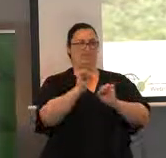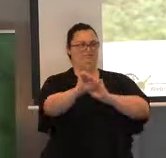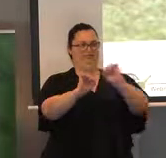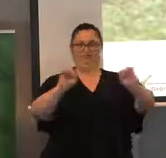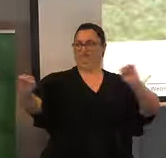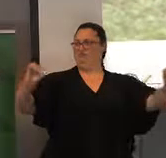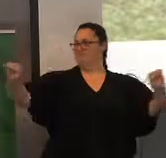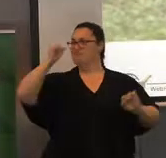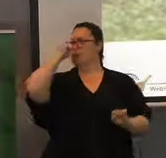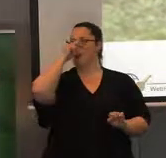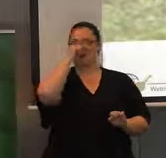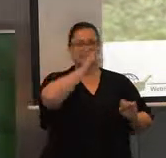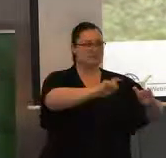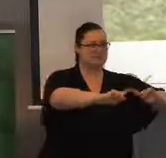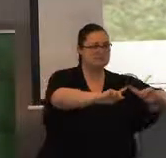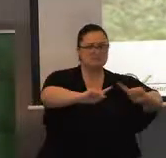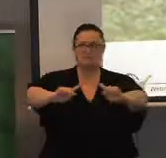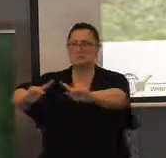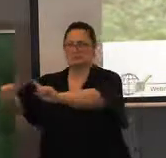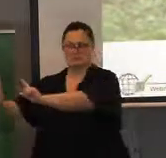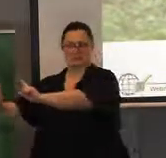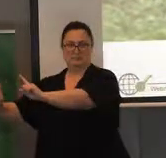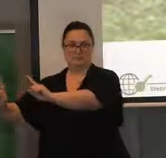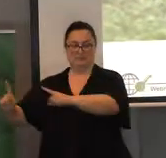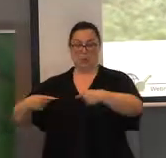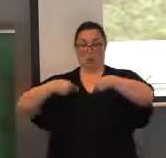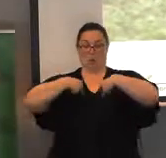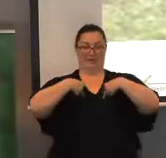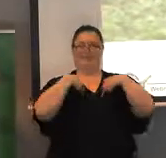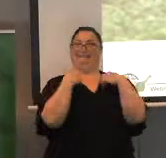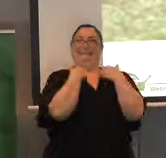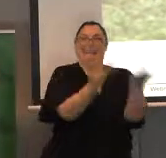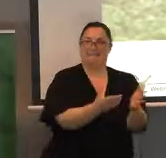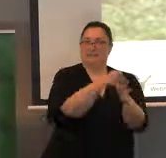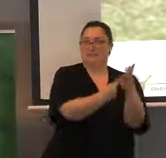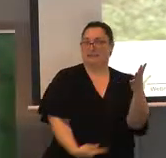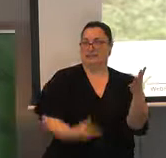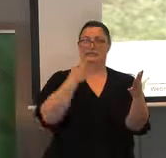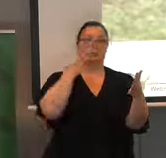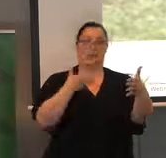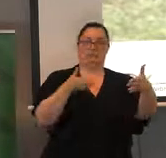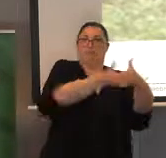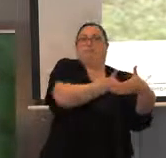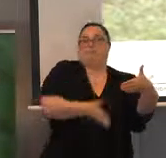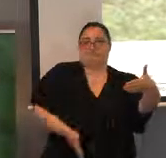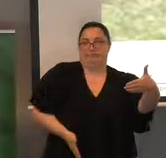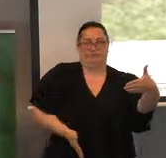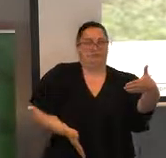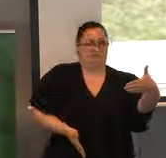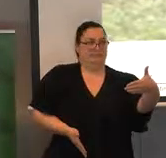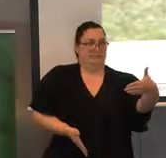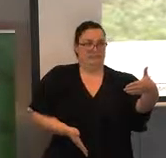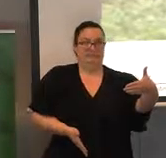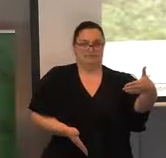of capabilities or abilities. It's us who disable people by putting obstacles in their